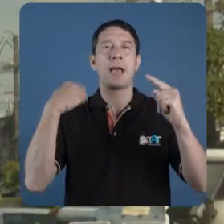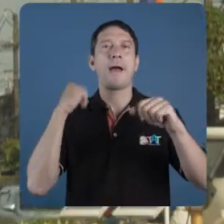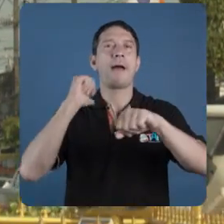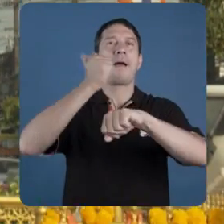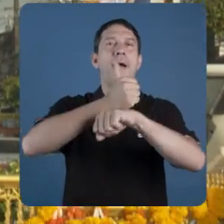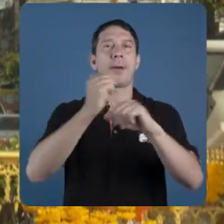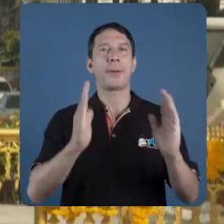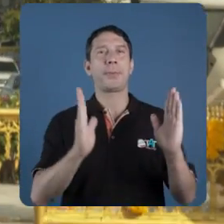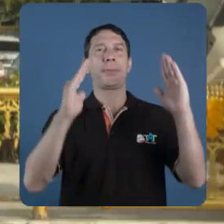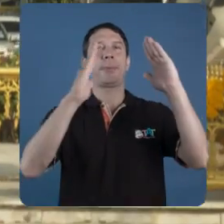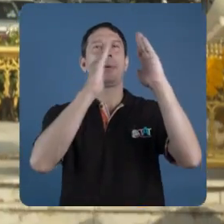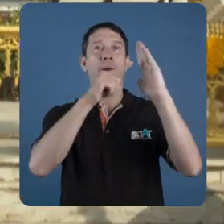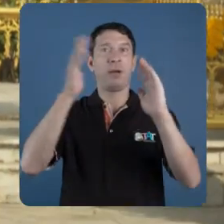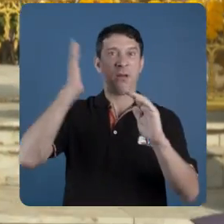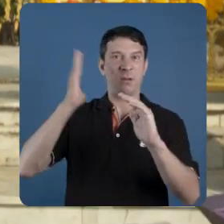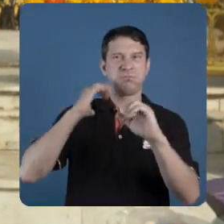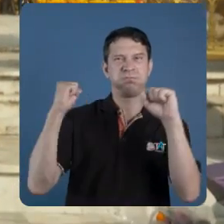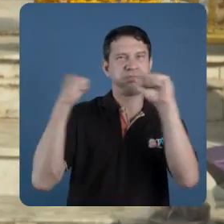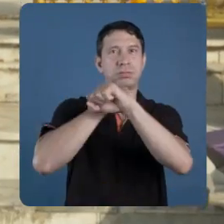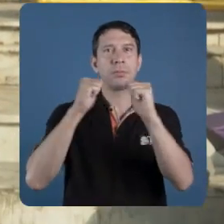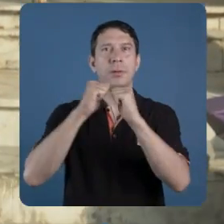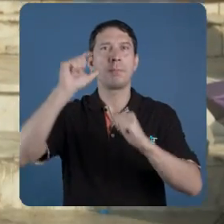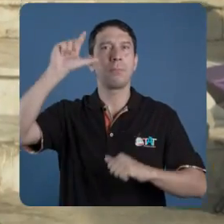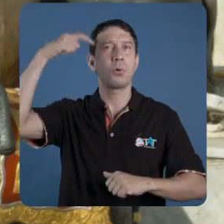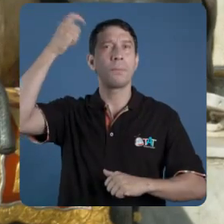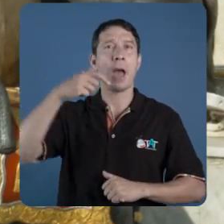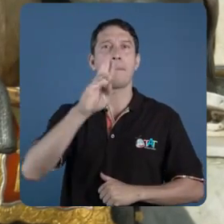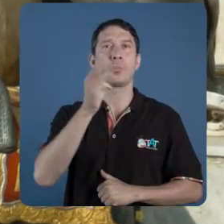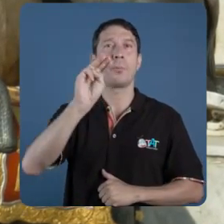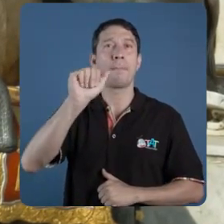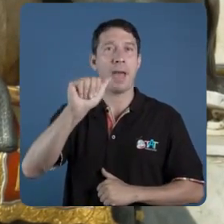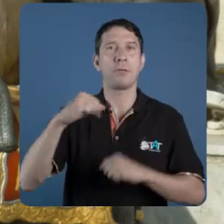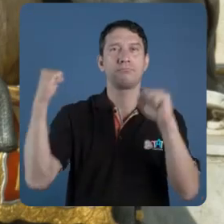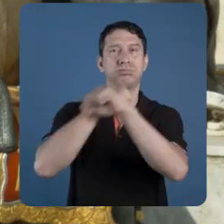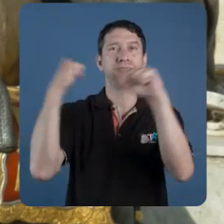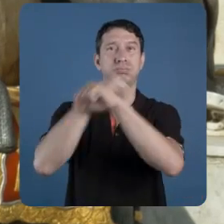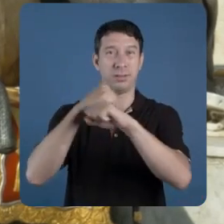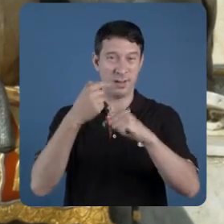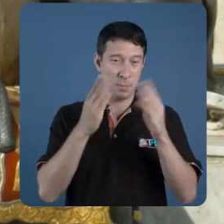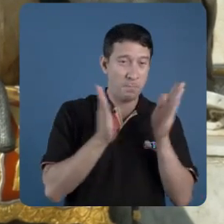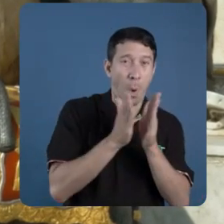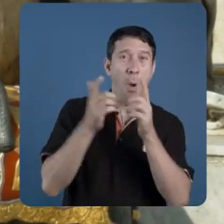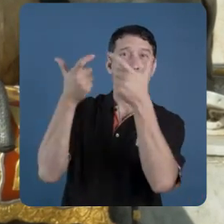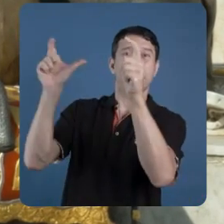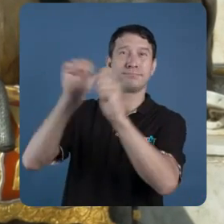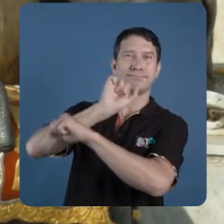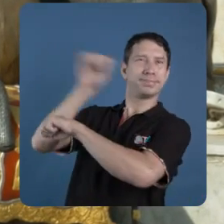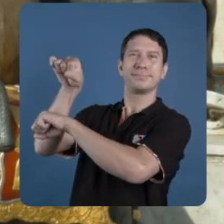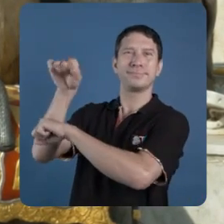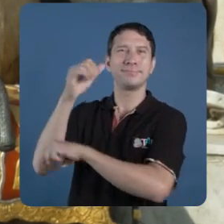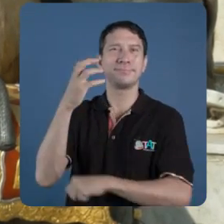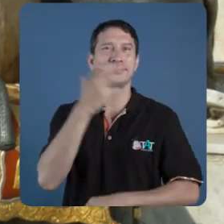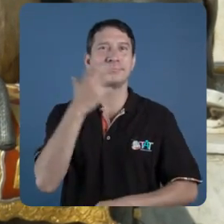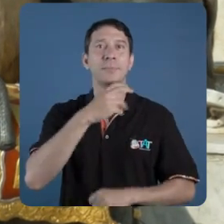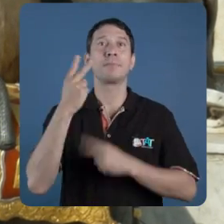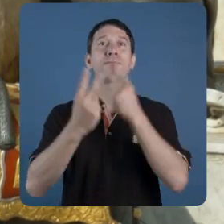commemorates the strategic cunning and leadership that allowed them to repel intruders over 2 centuries ago, despite being outnumbered.